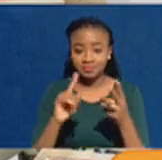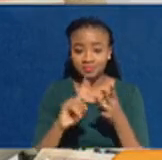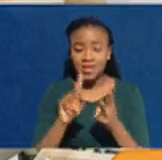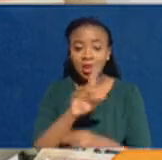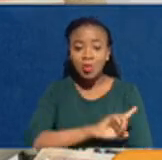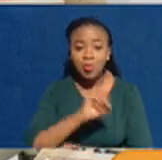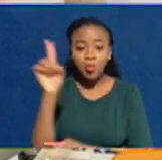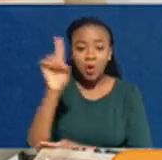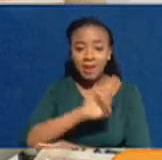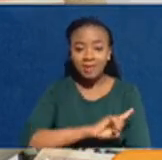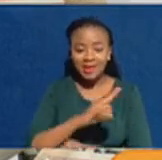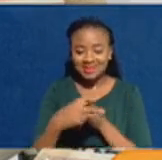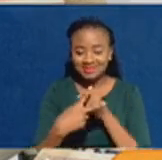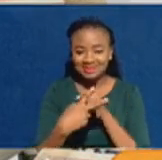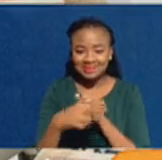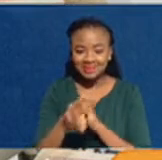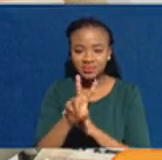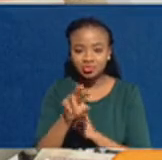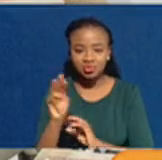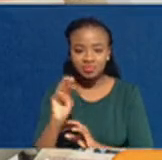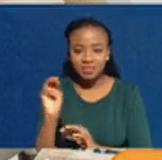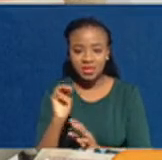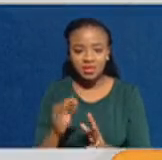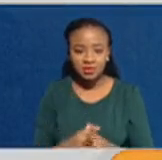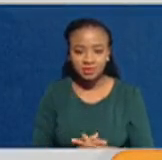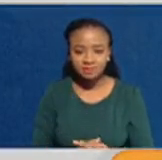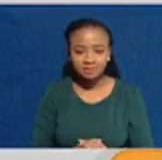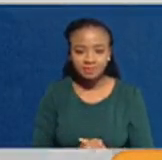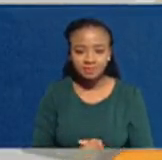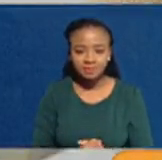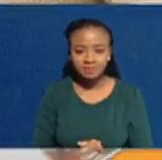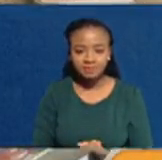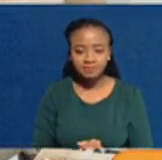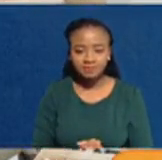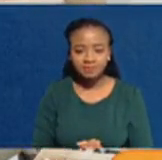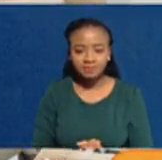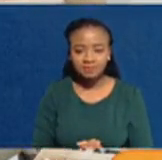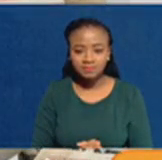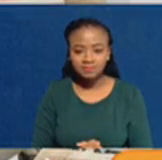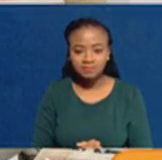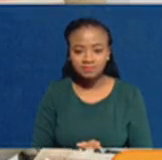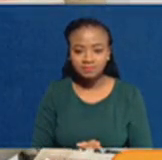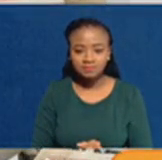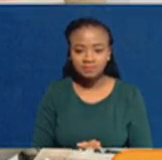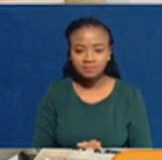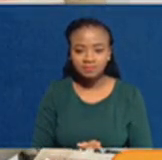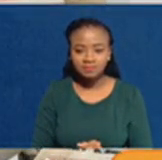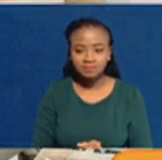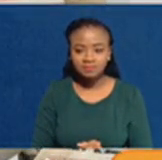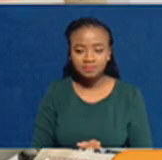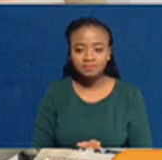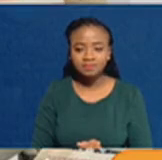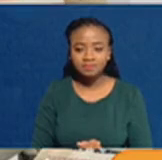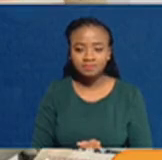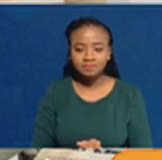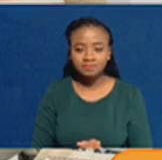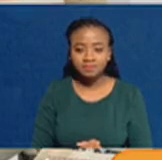will have 72 million Kenya shillings. Others are the United Democratic Movement, UDM, which will be